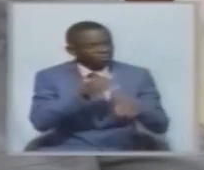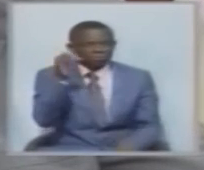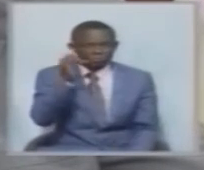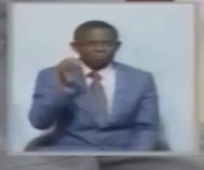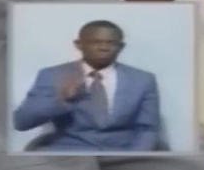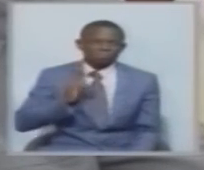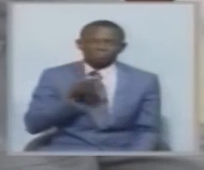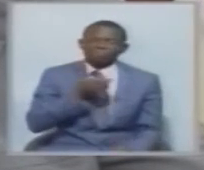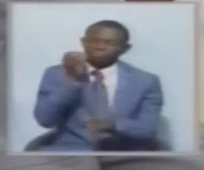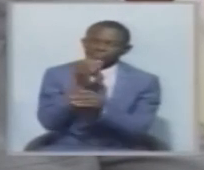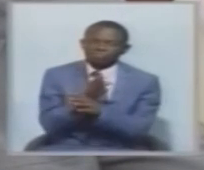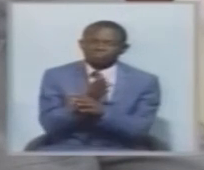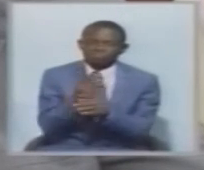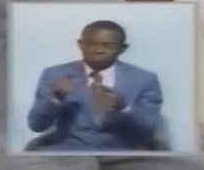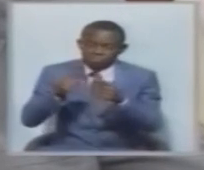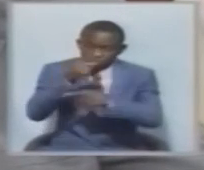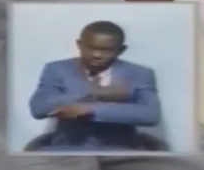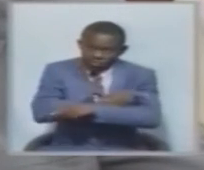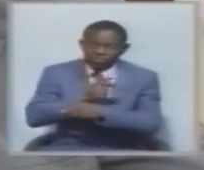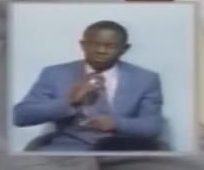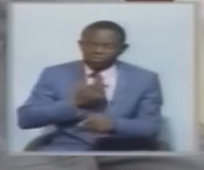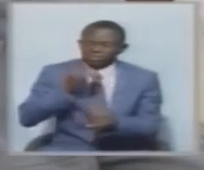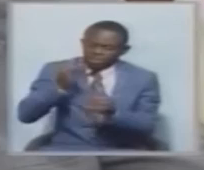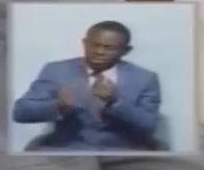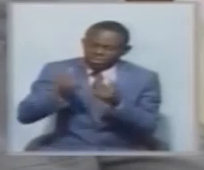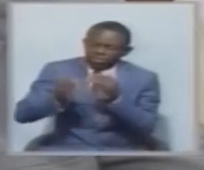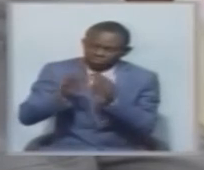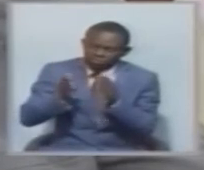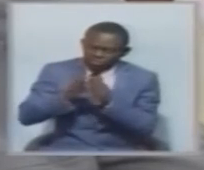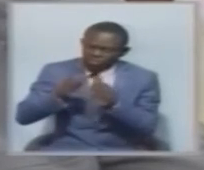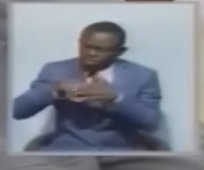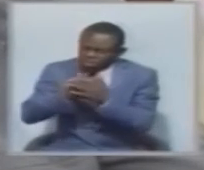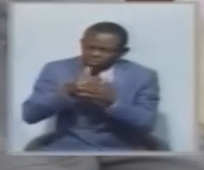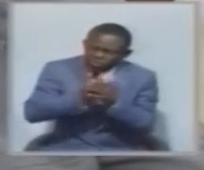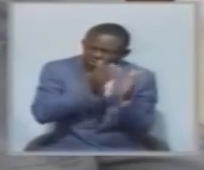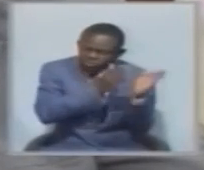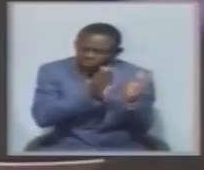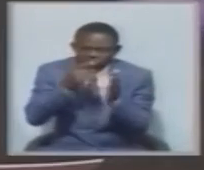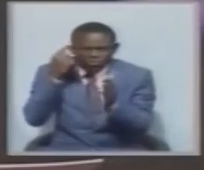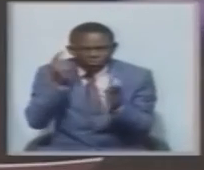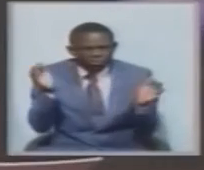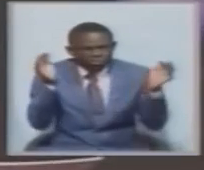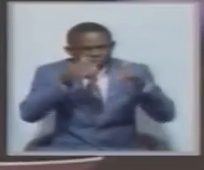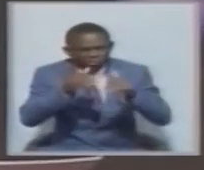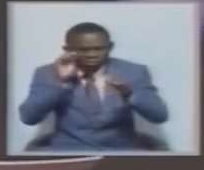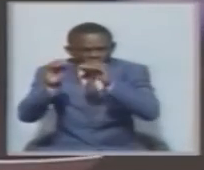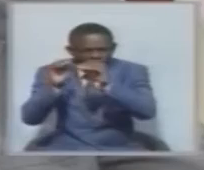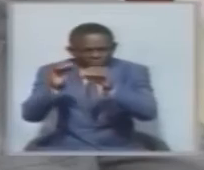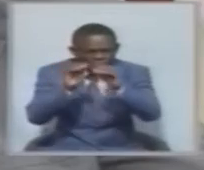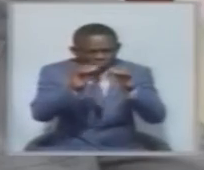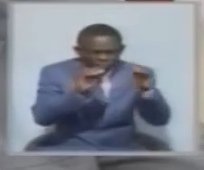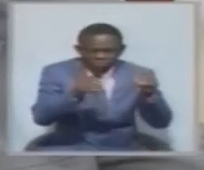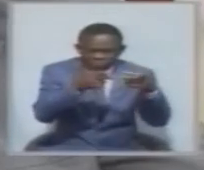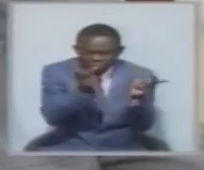last meeting today to see how progress is going with regard to the setting up of